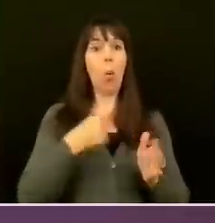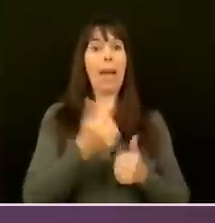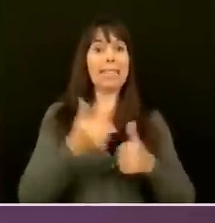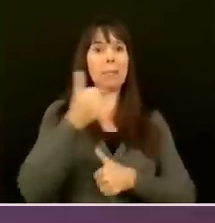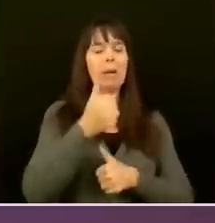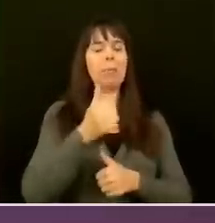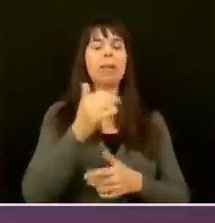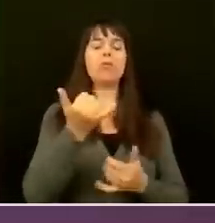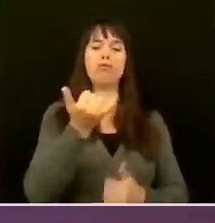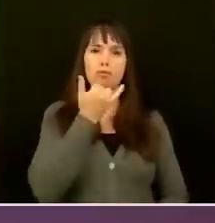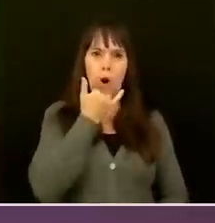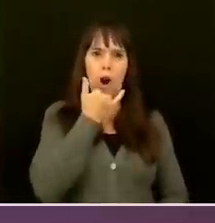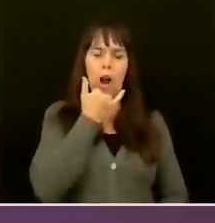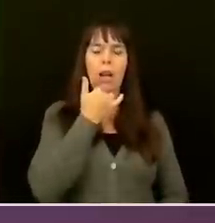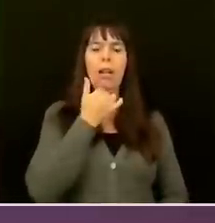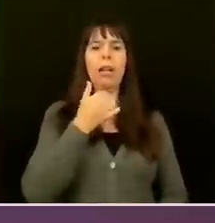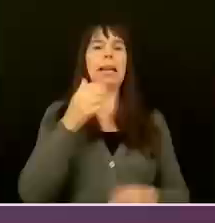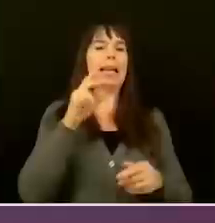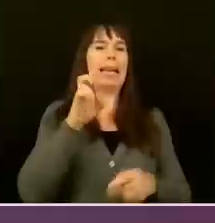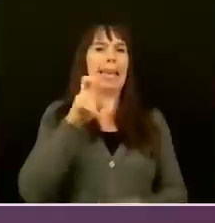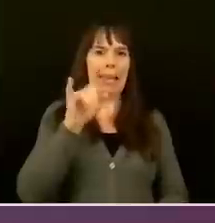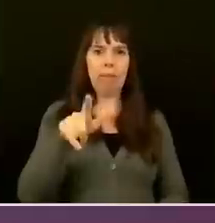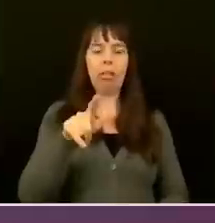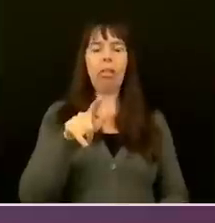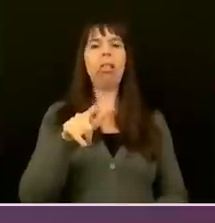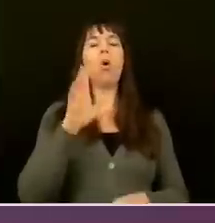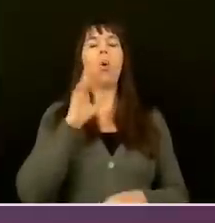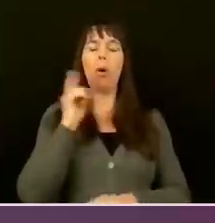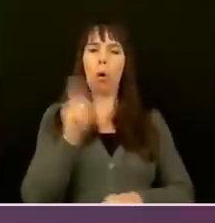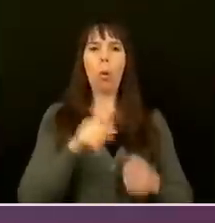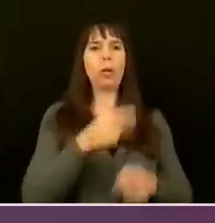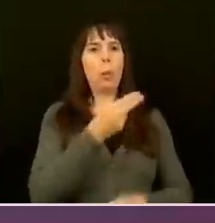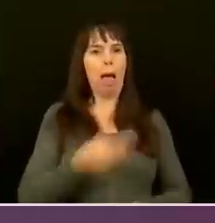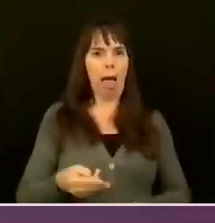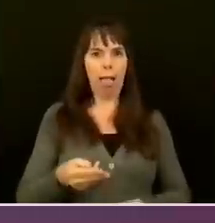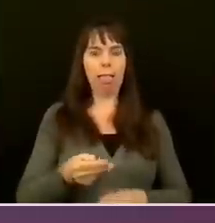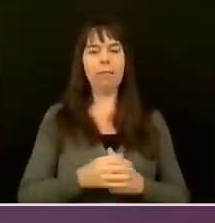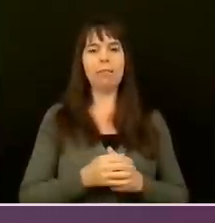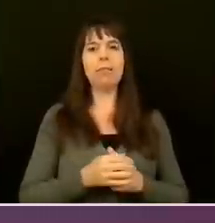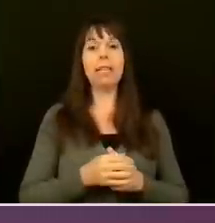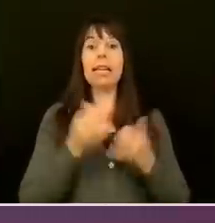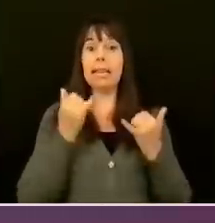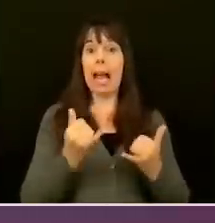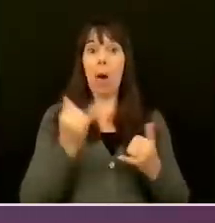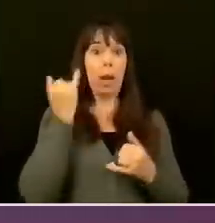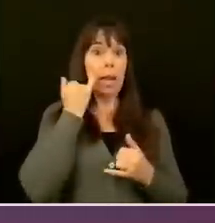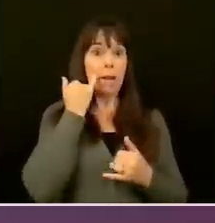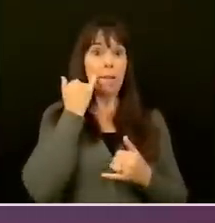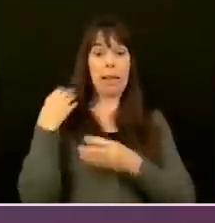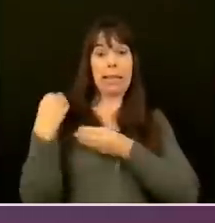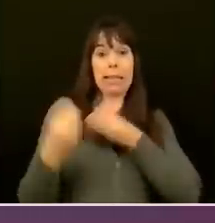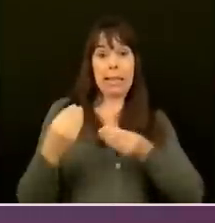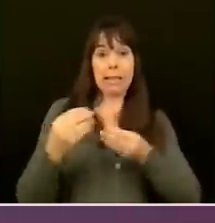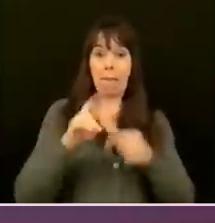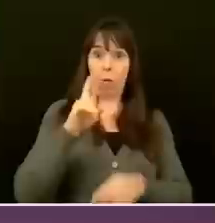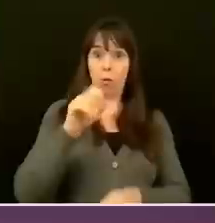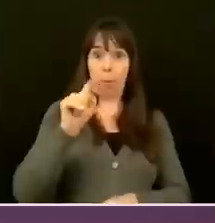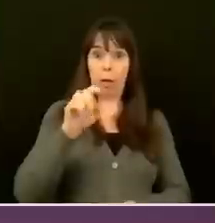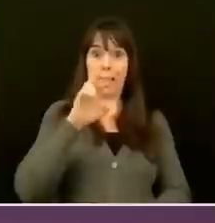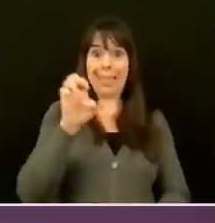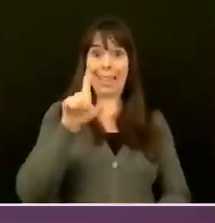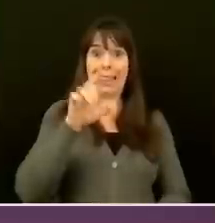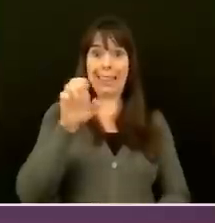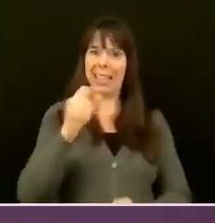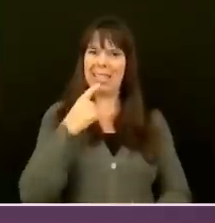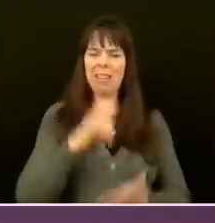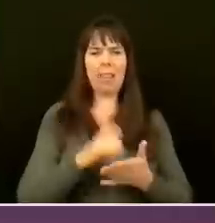wrong. It is evil. It is going to hell. Now, if a descendant of Robert E. Lee can say that, why